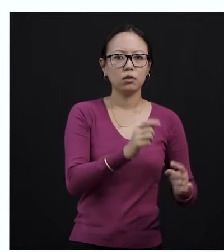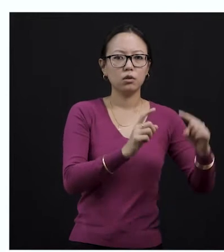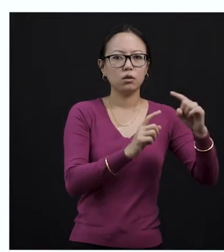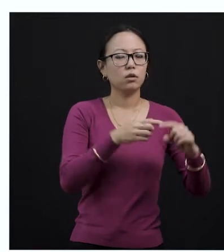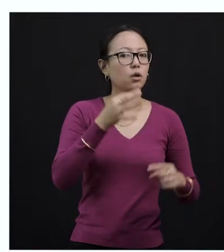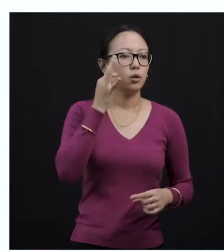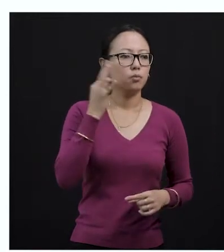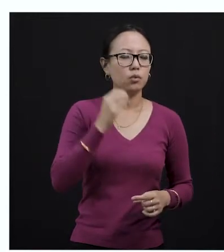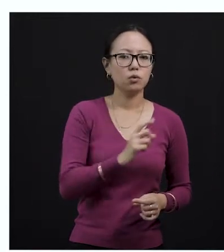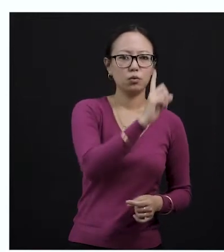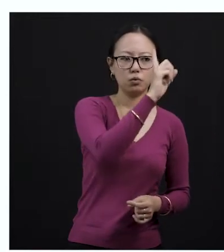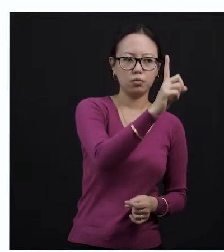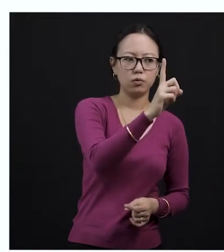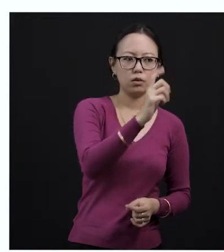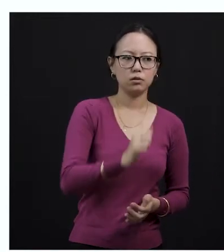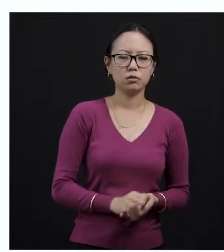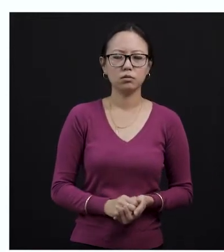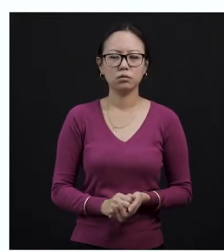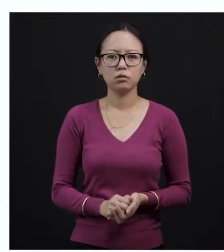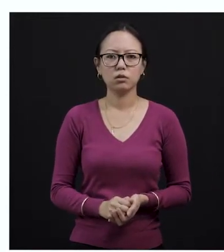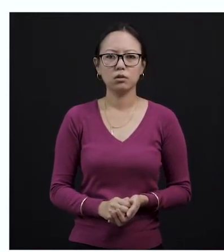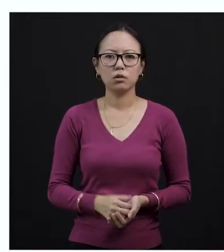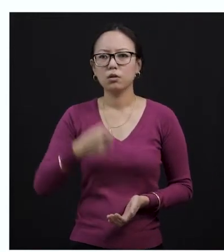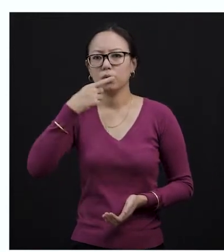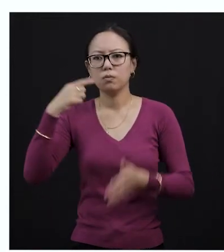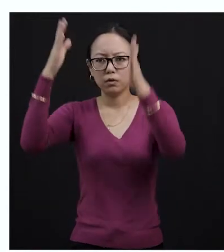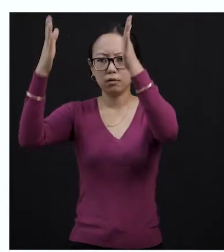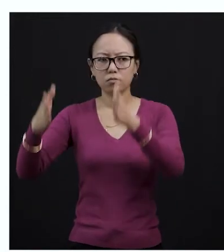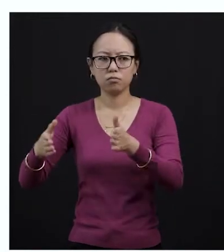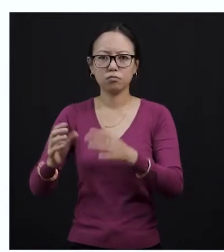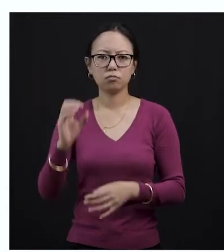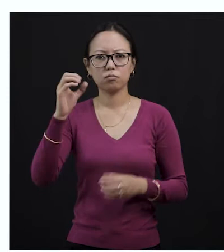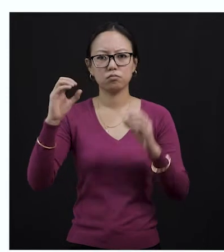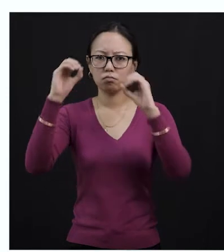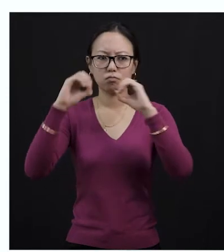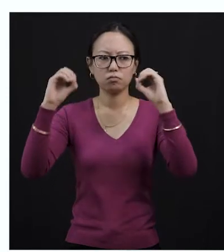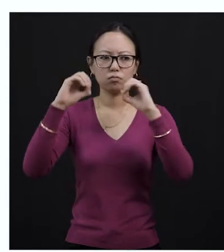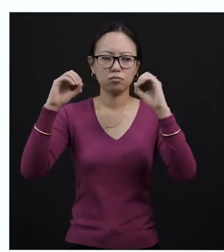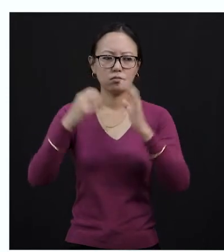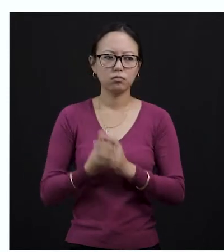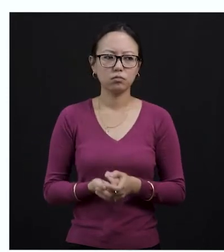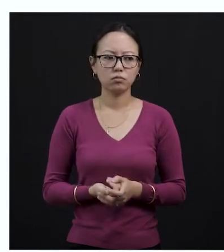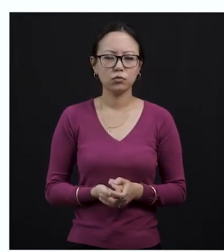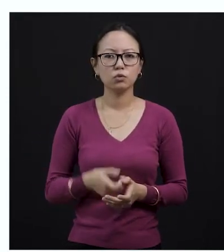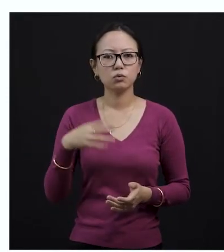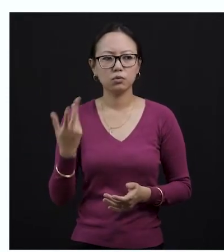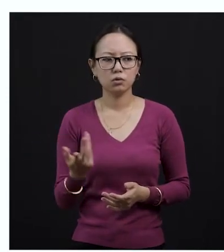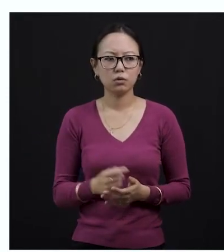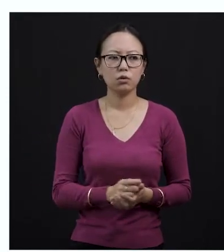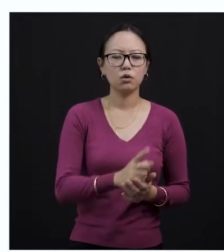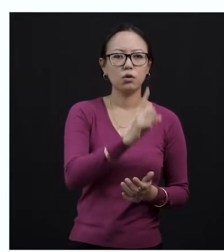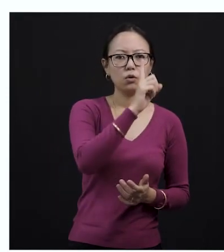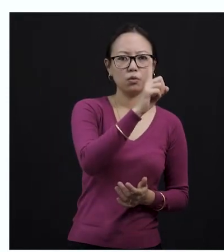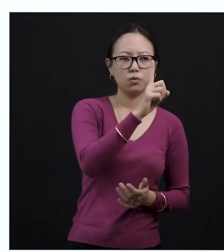and in zeros place, we have no strips at all. So for the first one, we are writing 1/10,